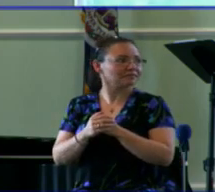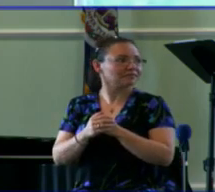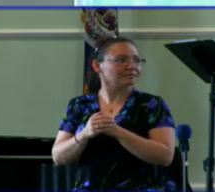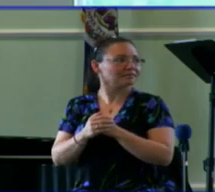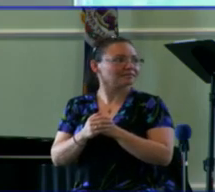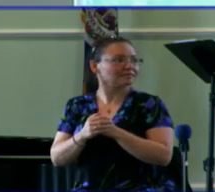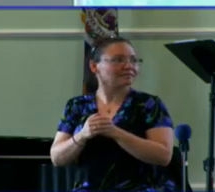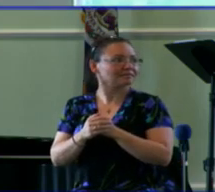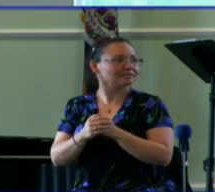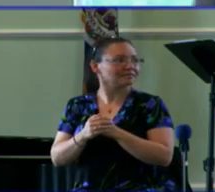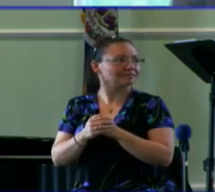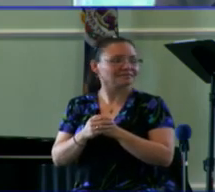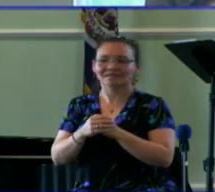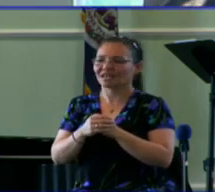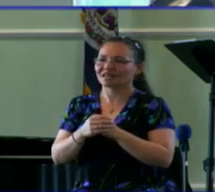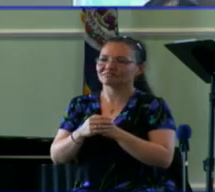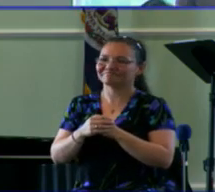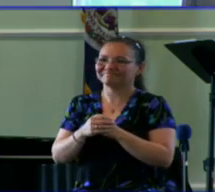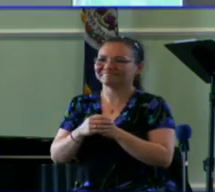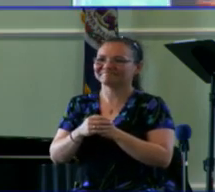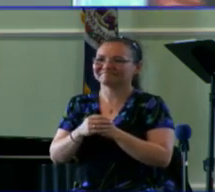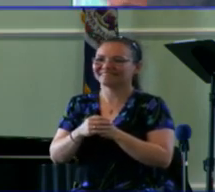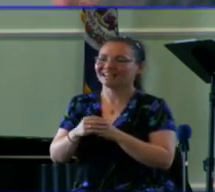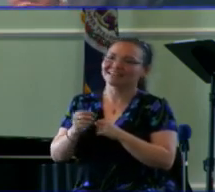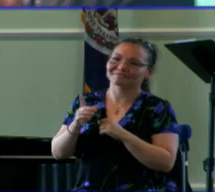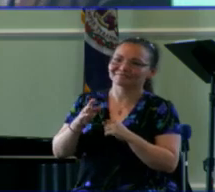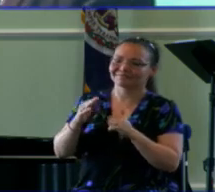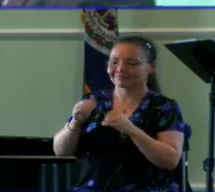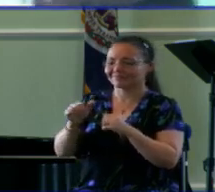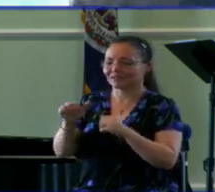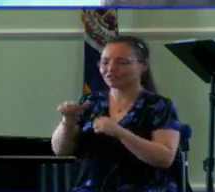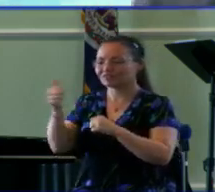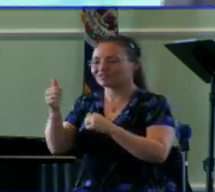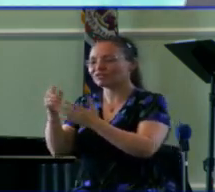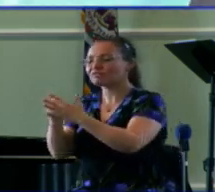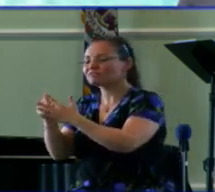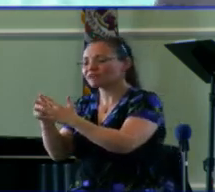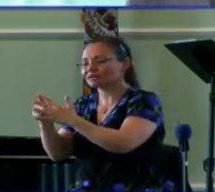This is not part of my message, but let me just say this.